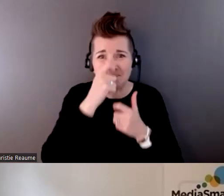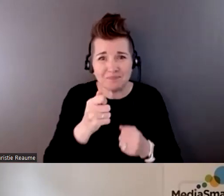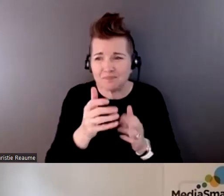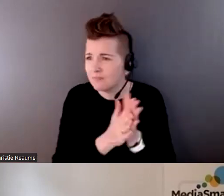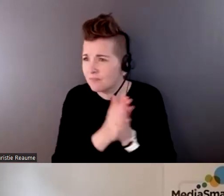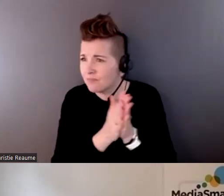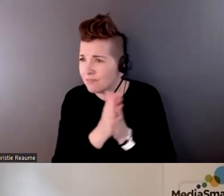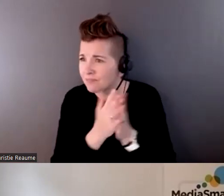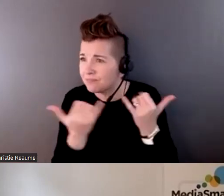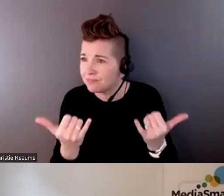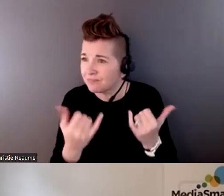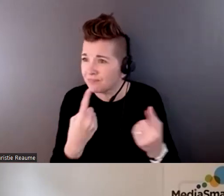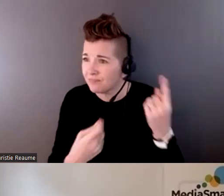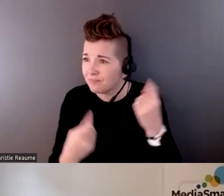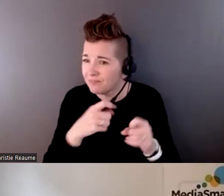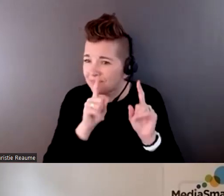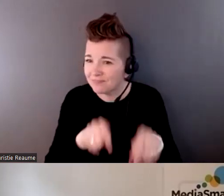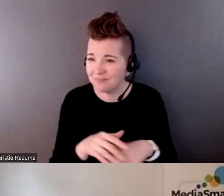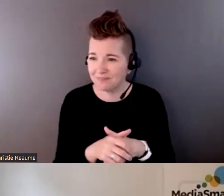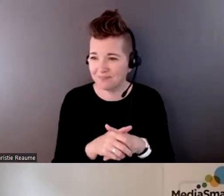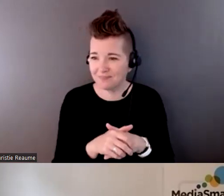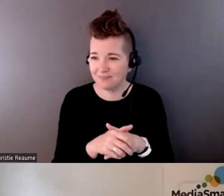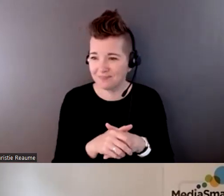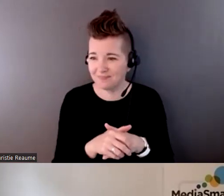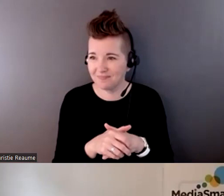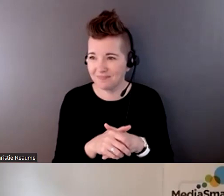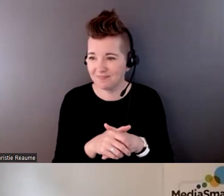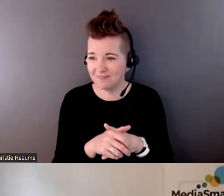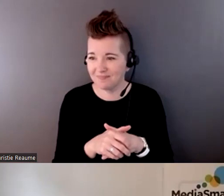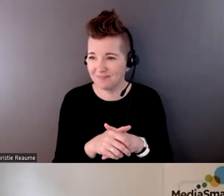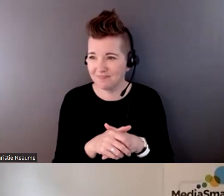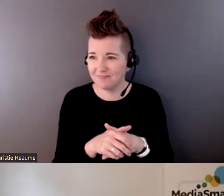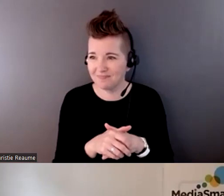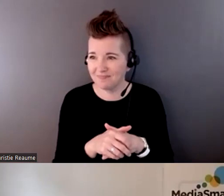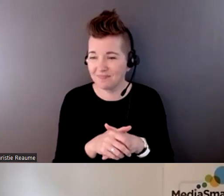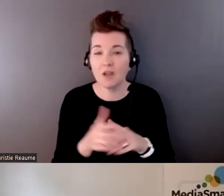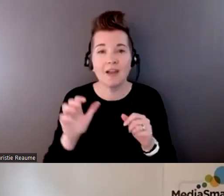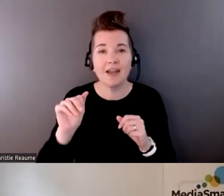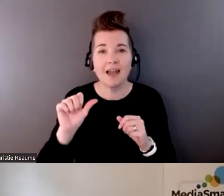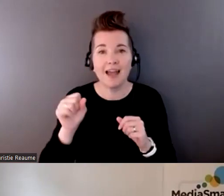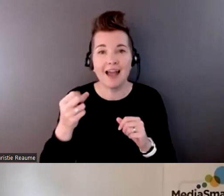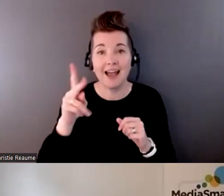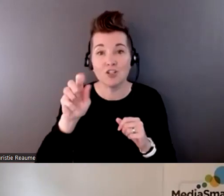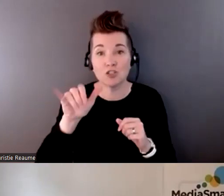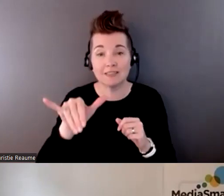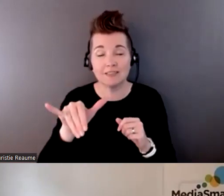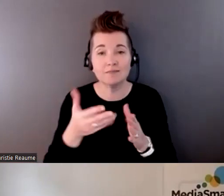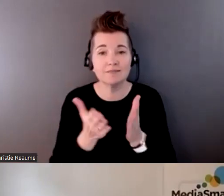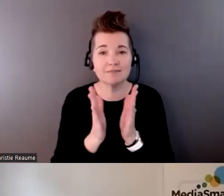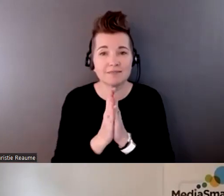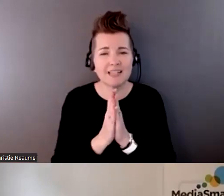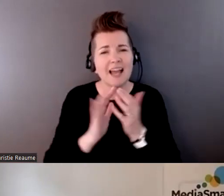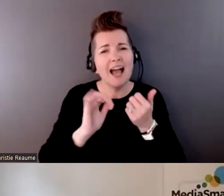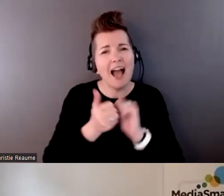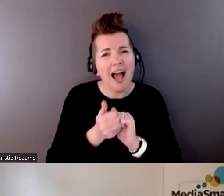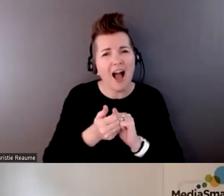we have in the Q a um oh well I guess we're back with a question from Ashley asking um how are we reaching